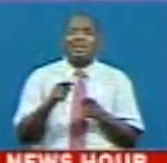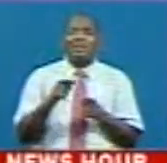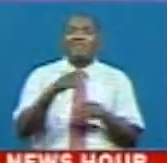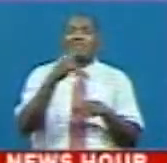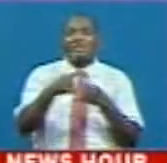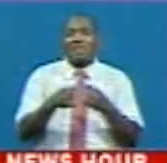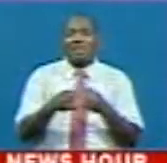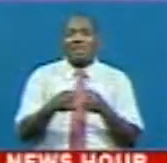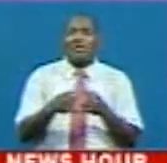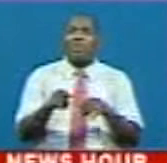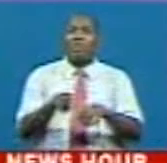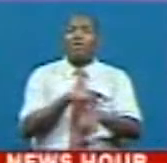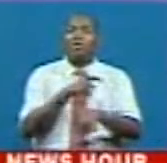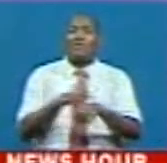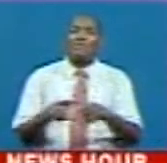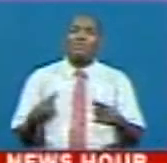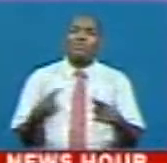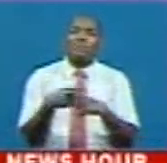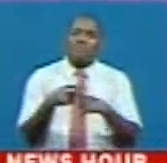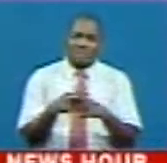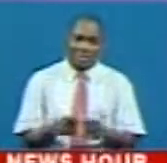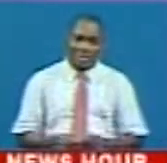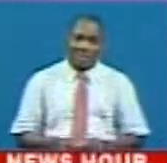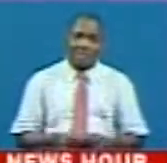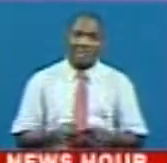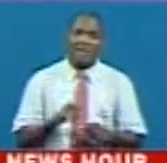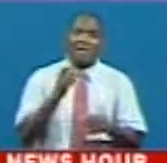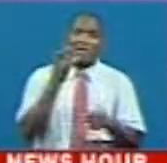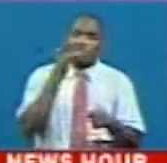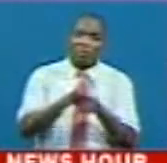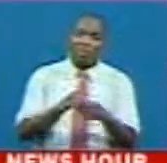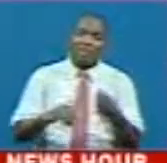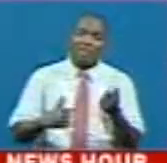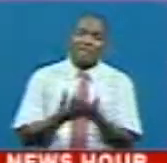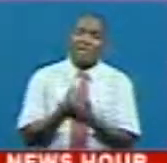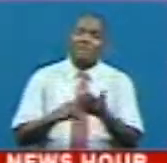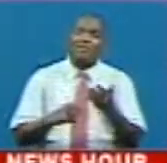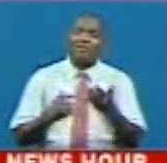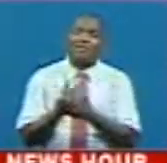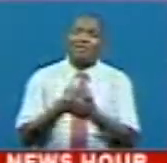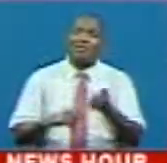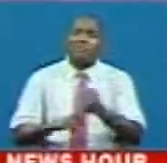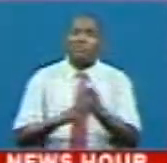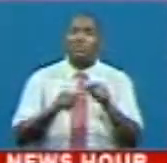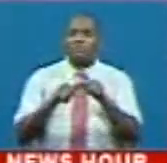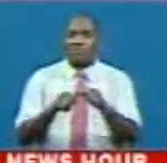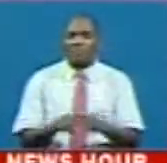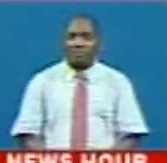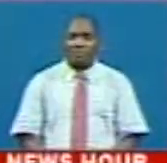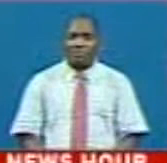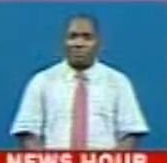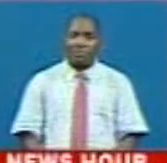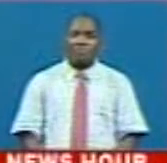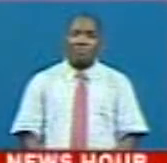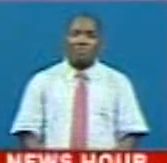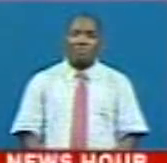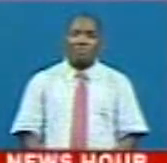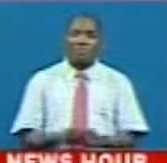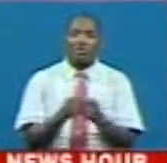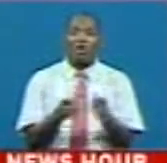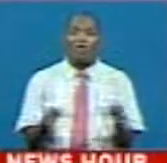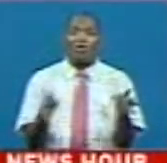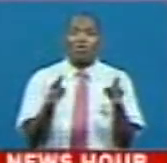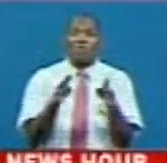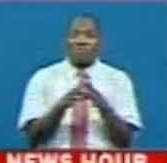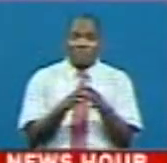to end the long dispute as refreshing and pledged Ghana's support for a peaceful resolution. This conference reaffirms